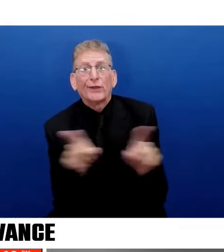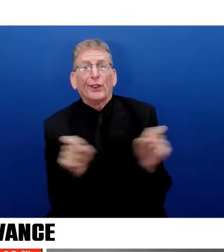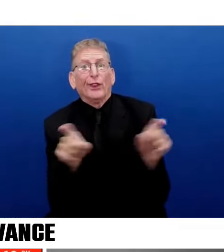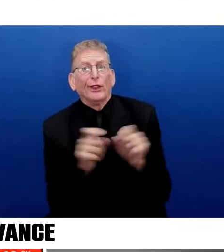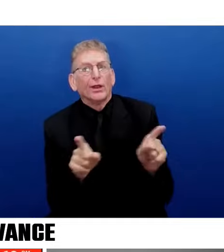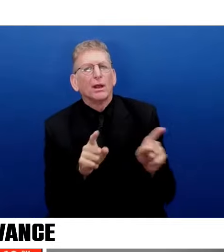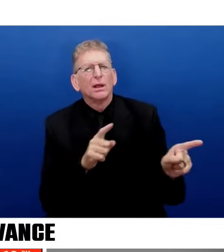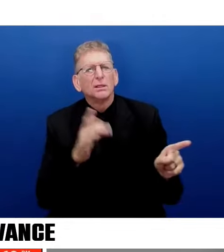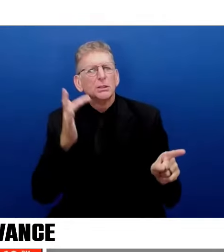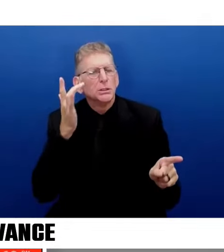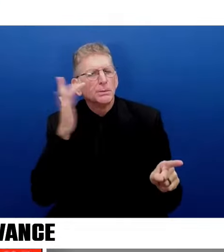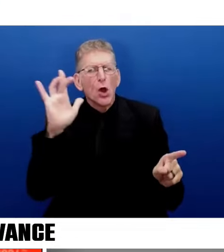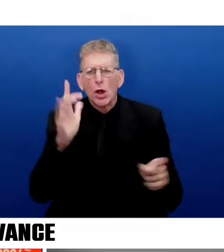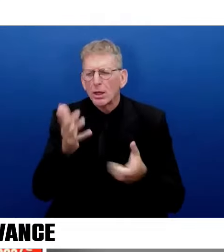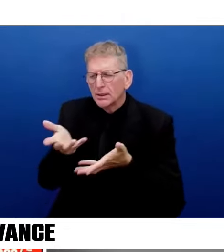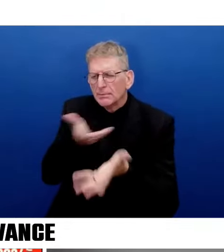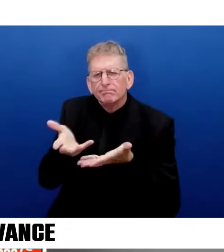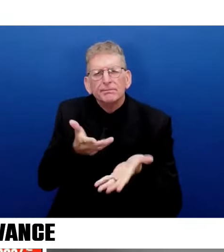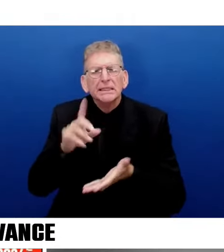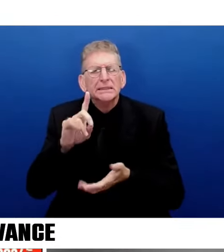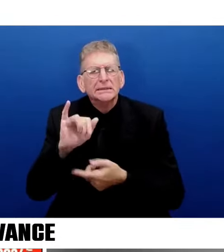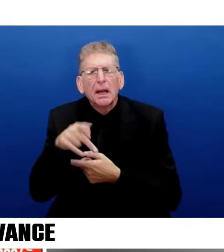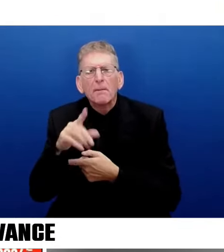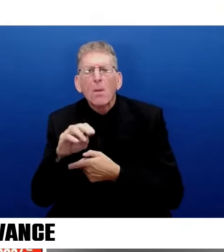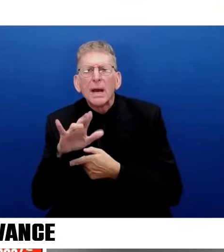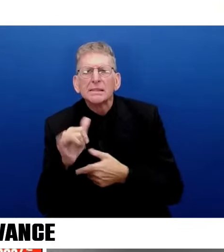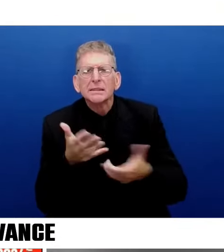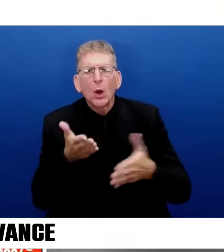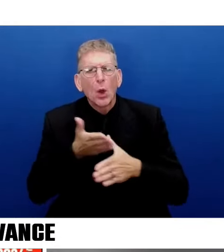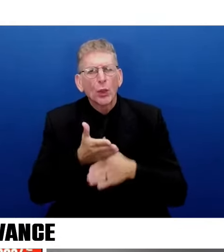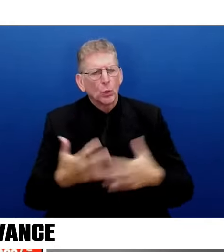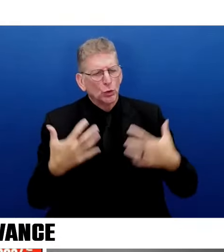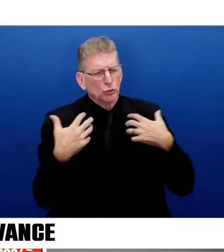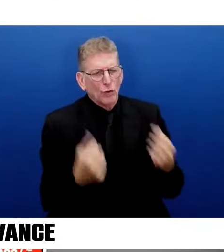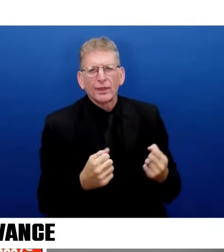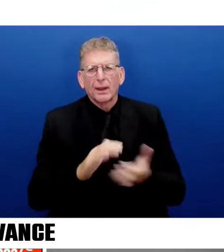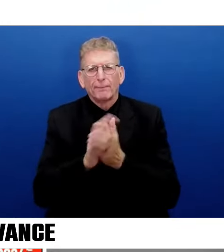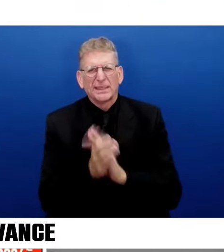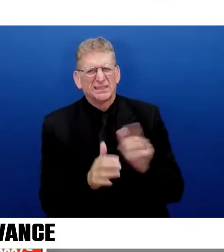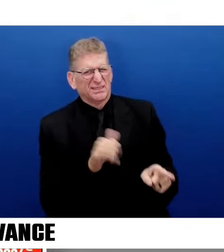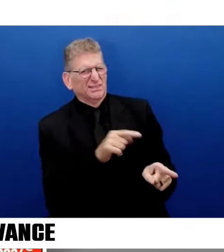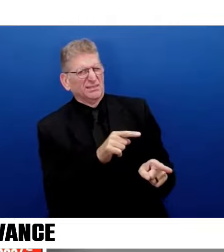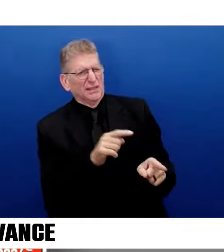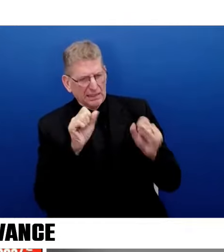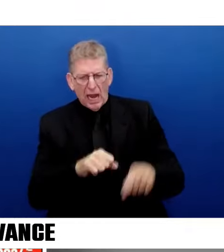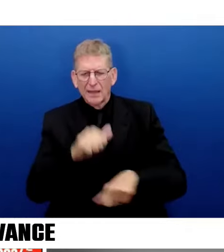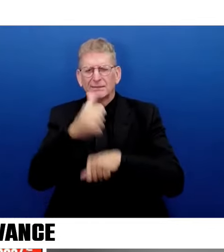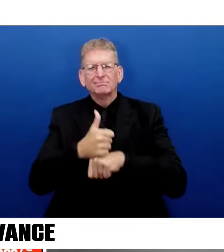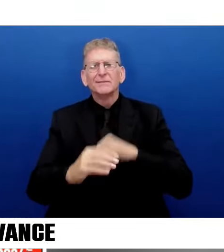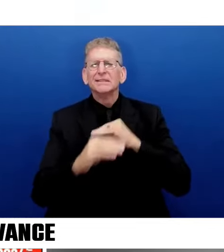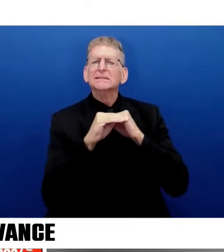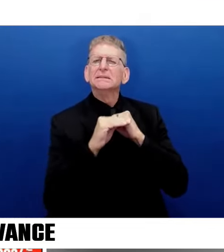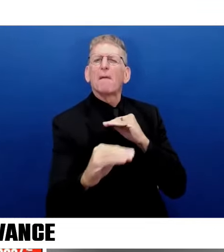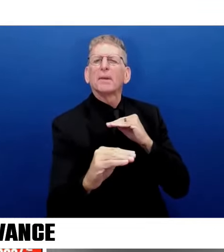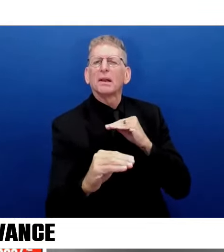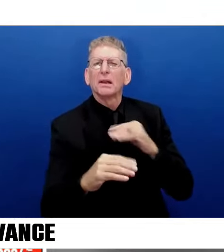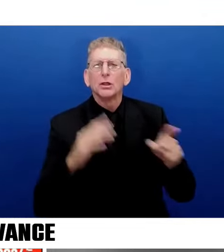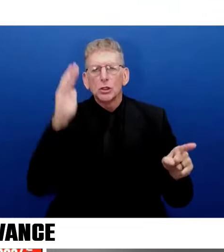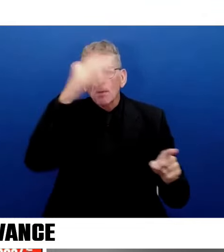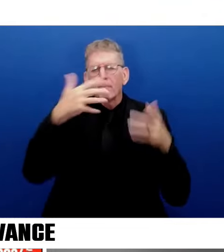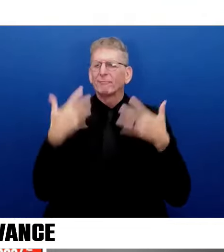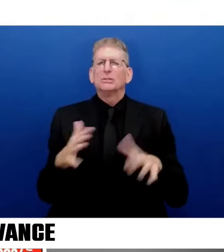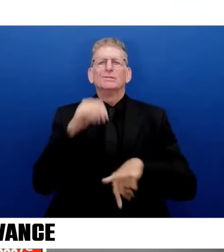world. Donald Trump has already done it once before. Ask yourself at home, when was the last time, I'm 40 years old, when was the last